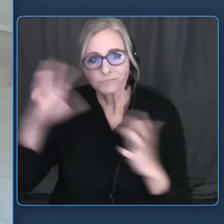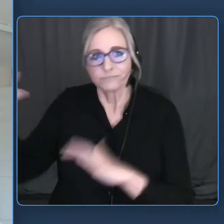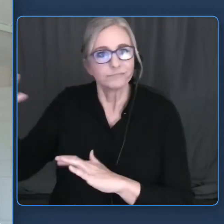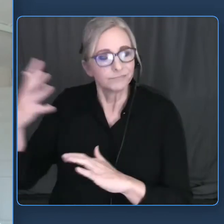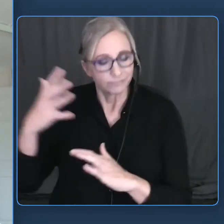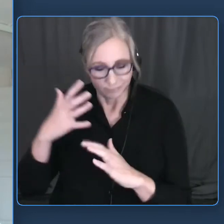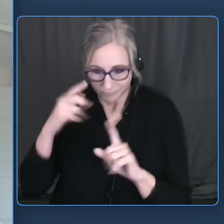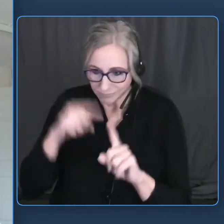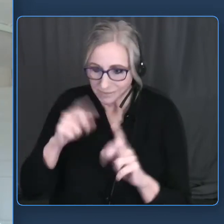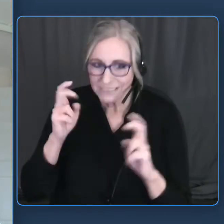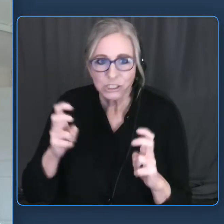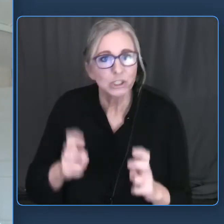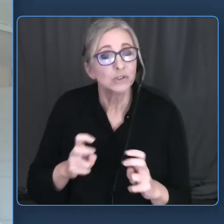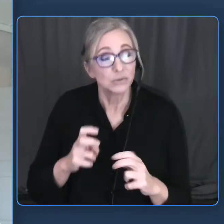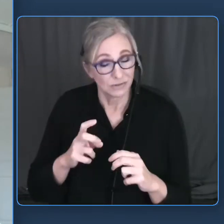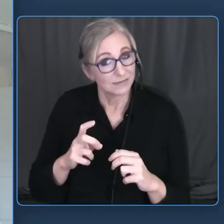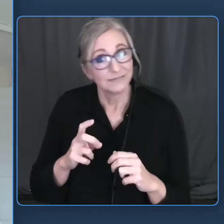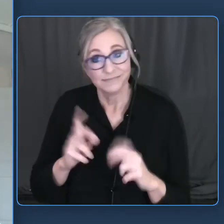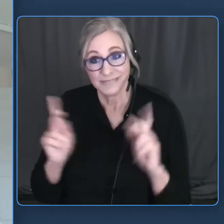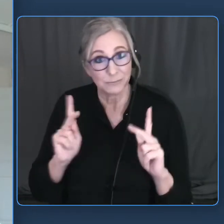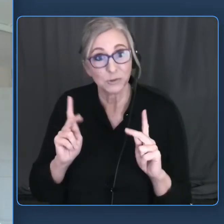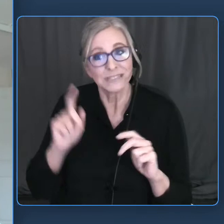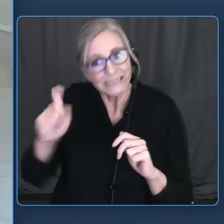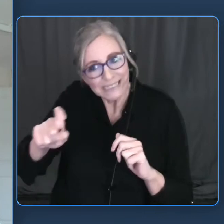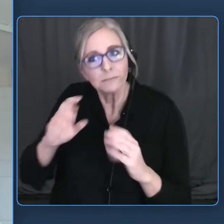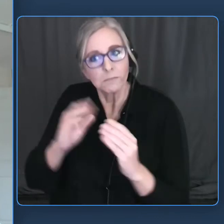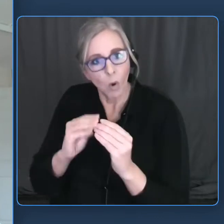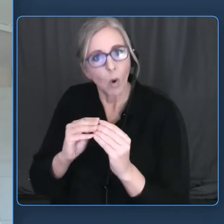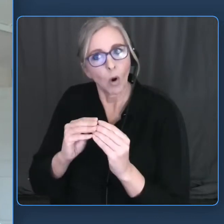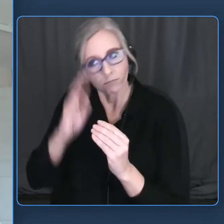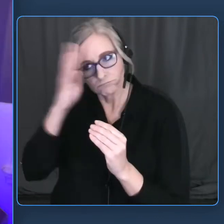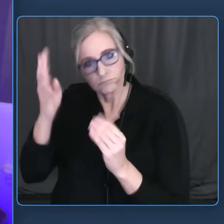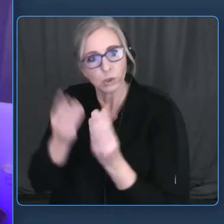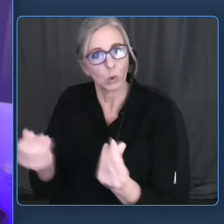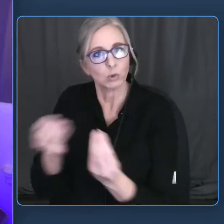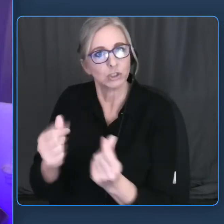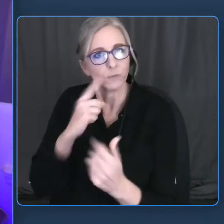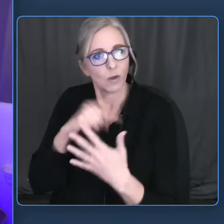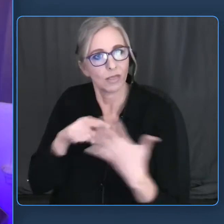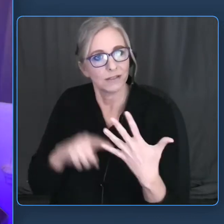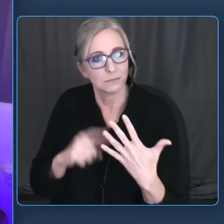issue that needs more solutions, frankly.